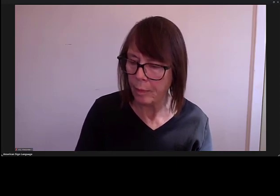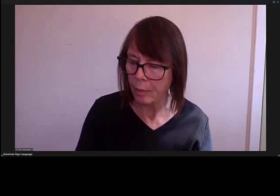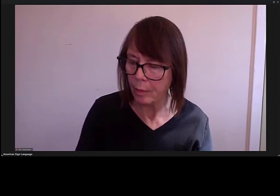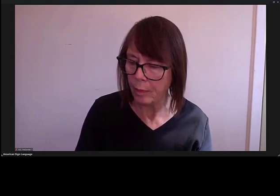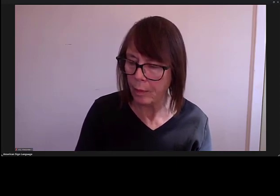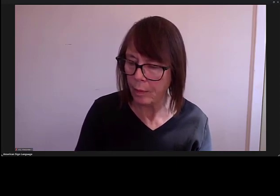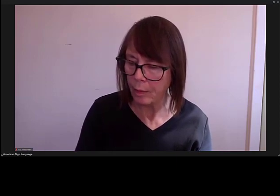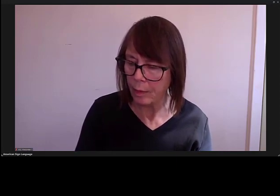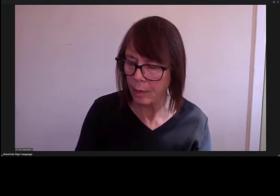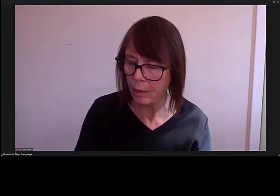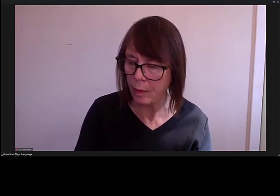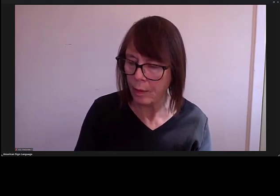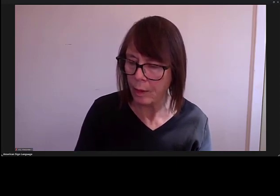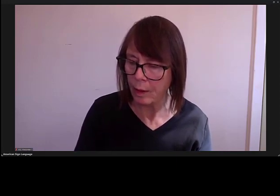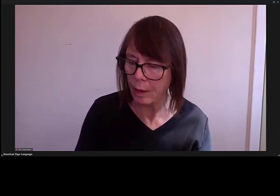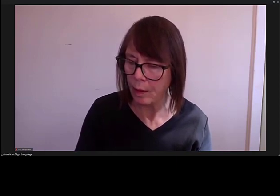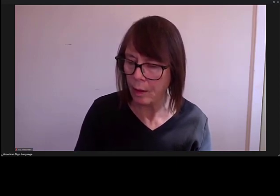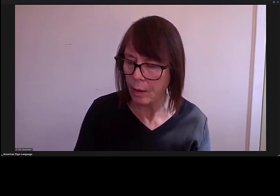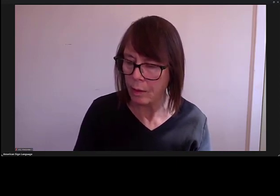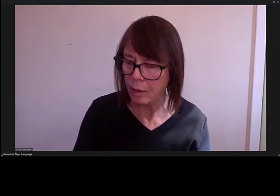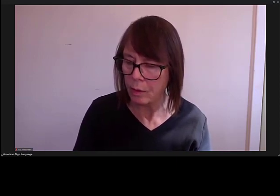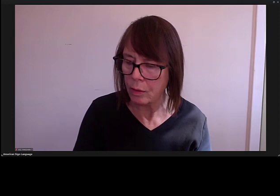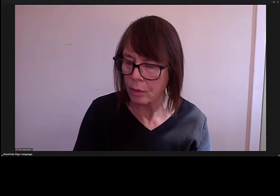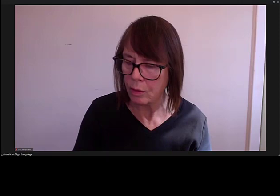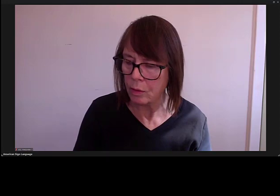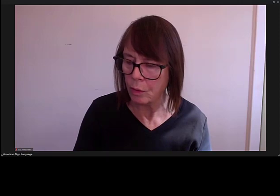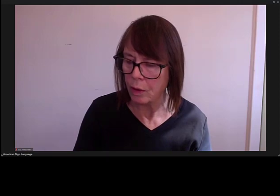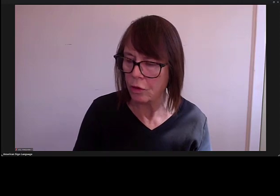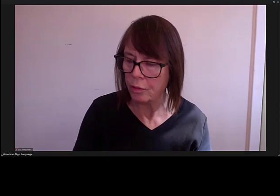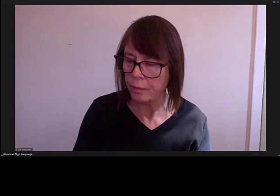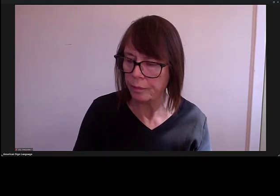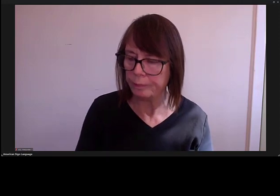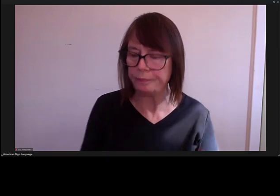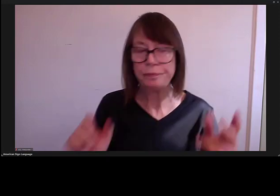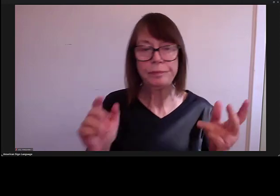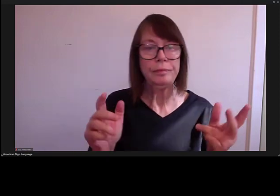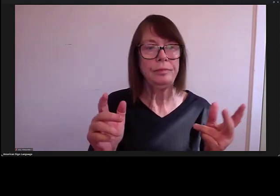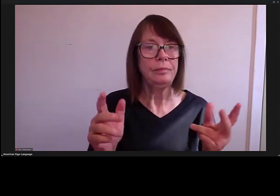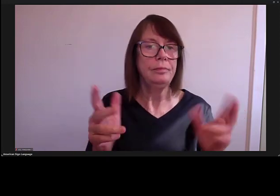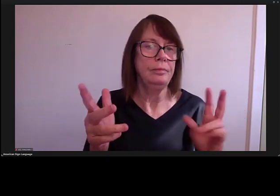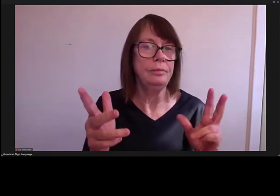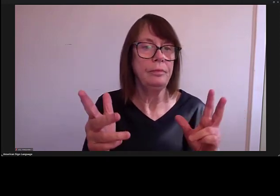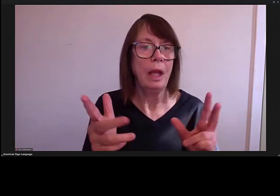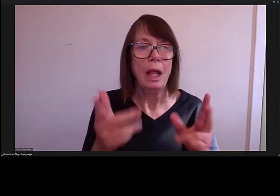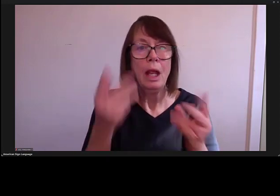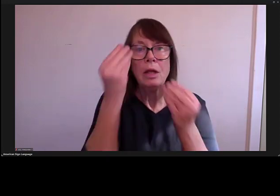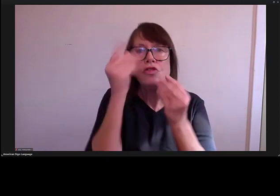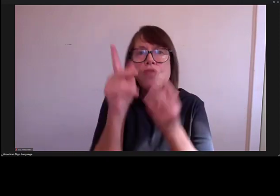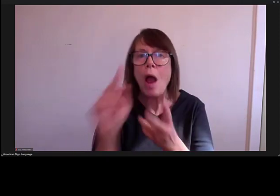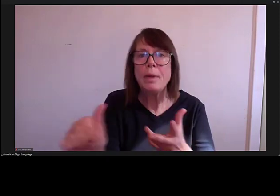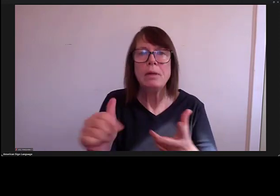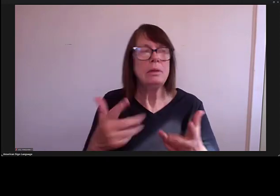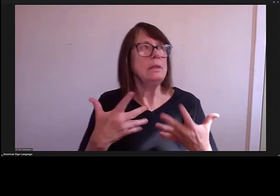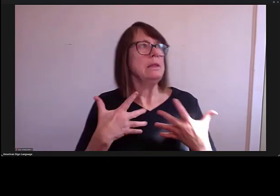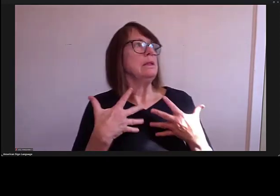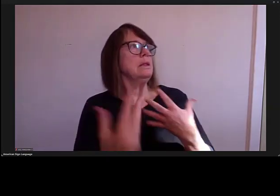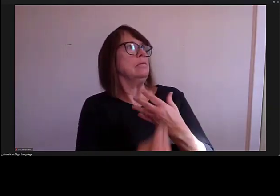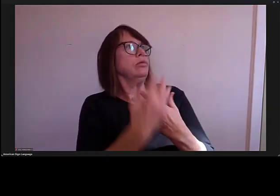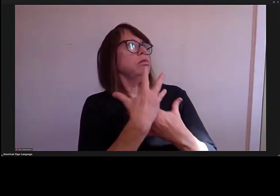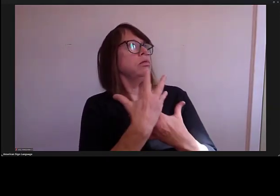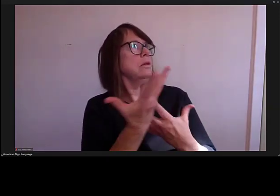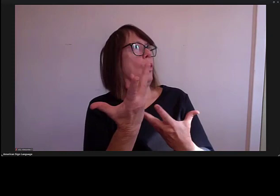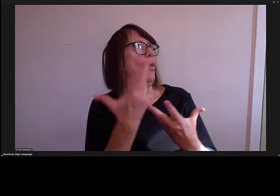individual's capacity to cope. A traumatic experience can harm a person's sense of safety, sense of